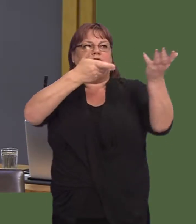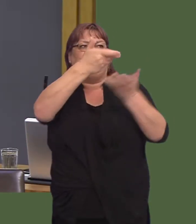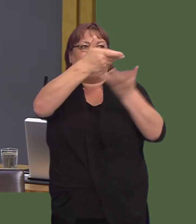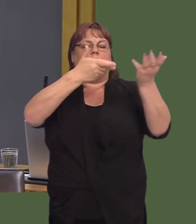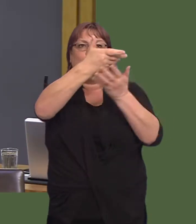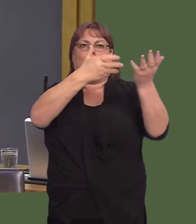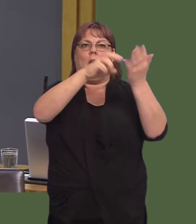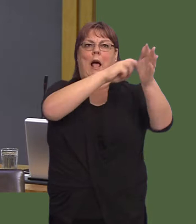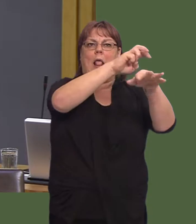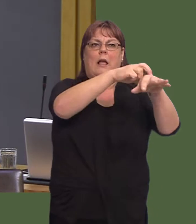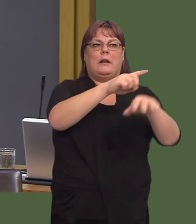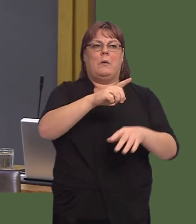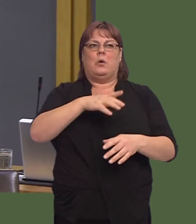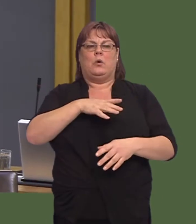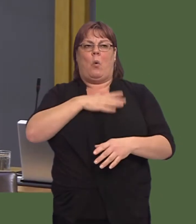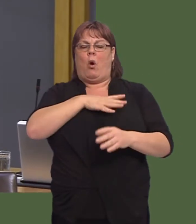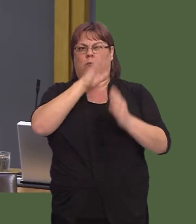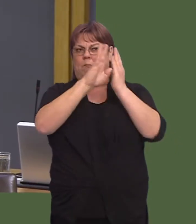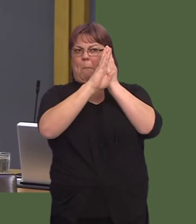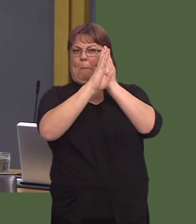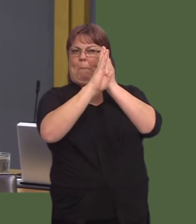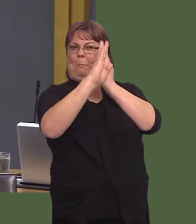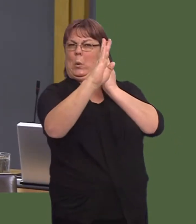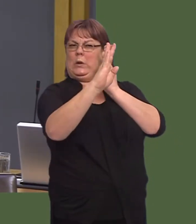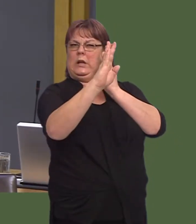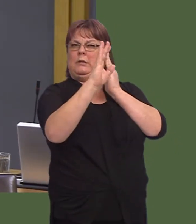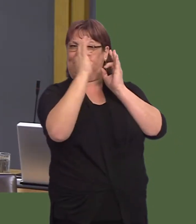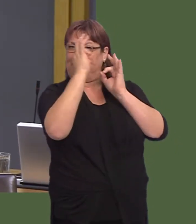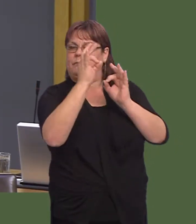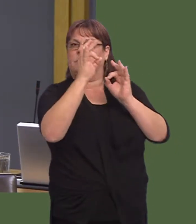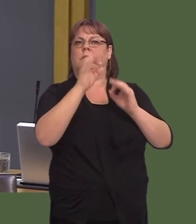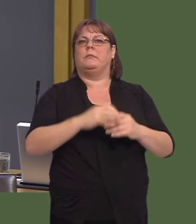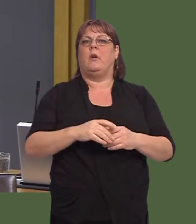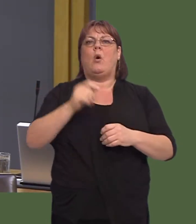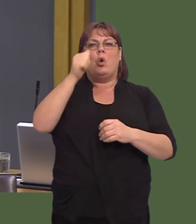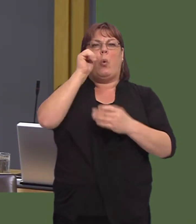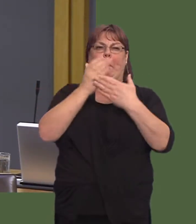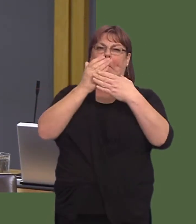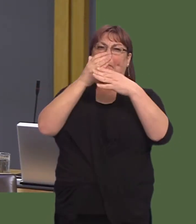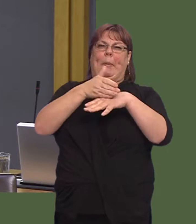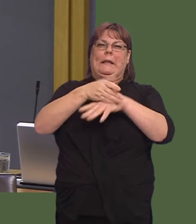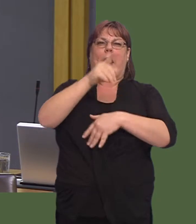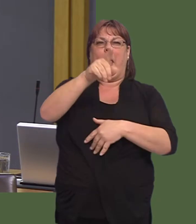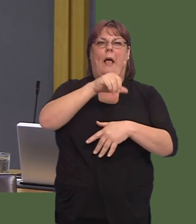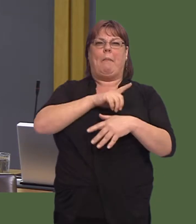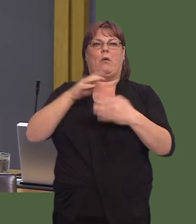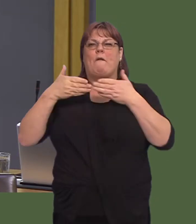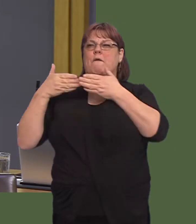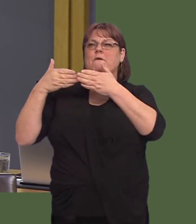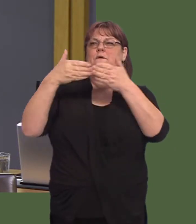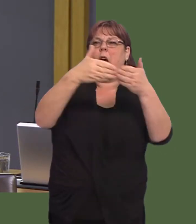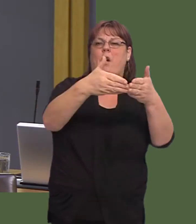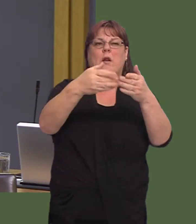at Holyhead. Holyhead, the second most busy port in Britain in terms of ferries transporting